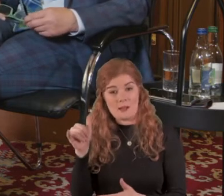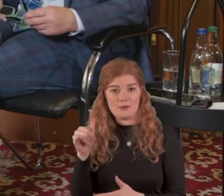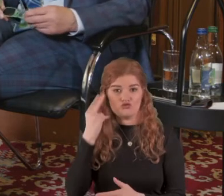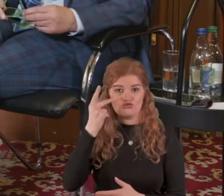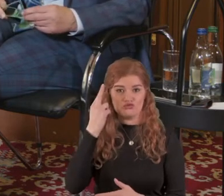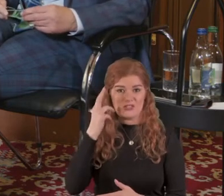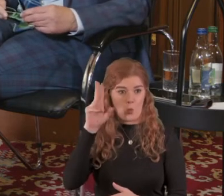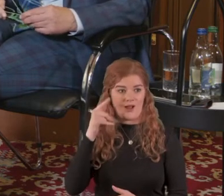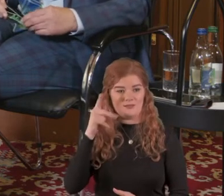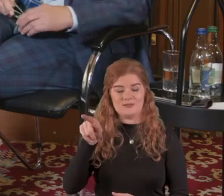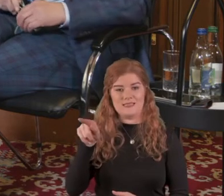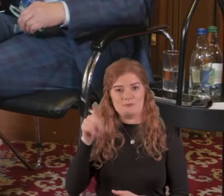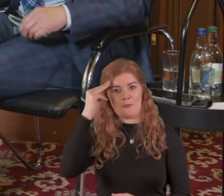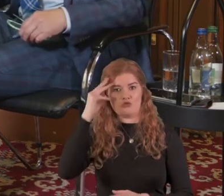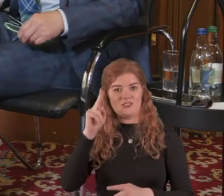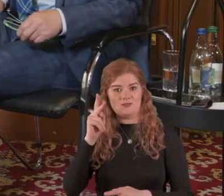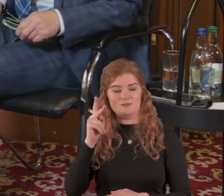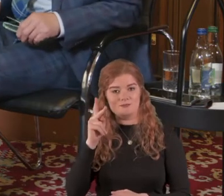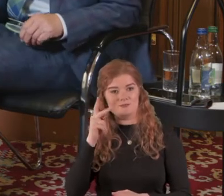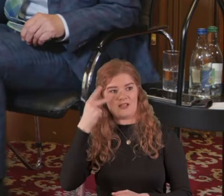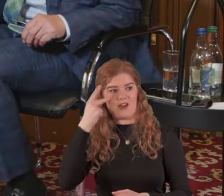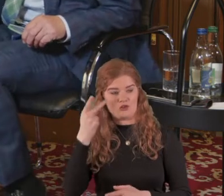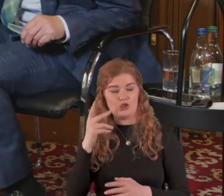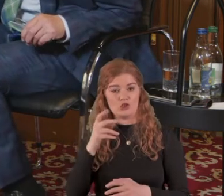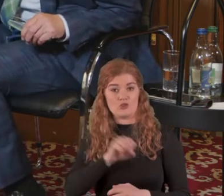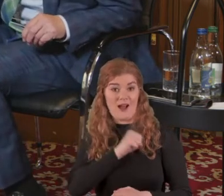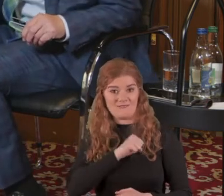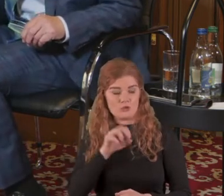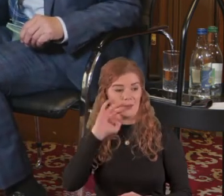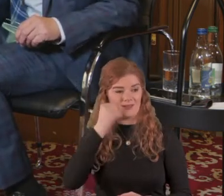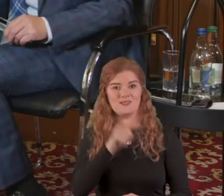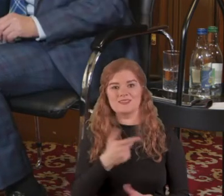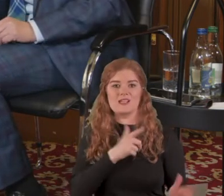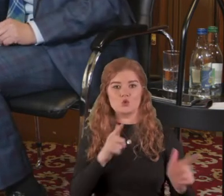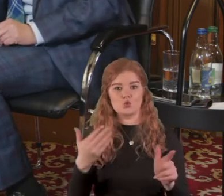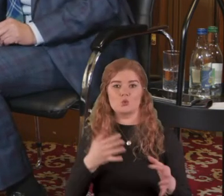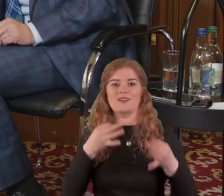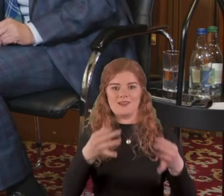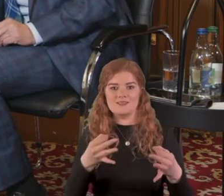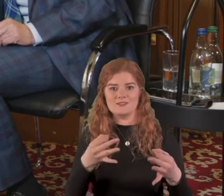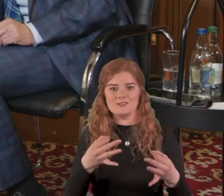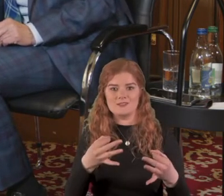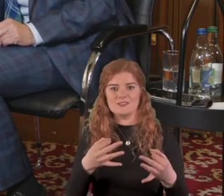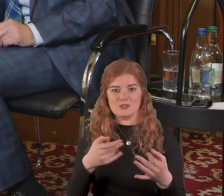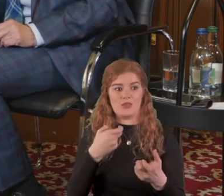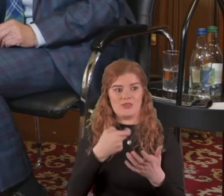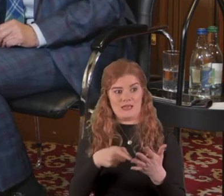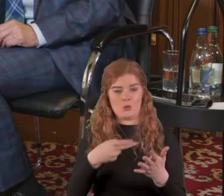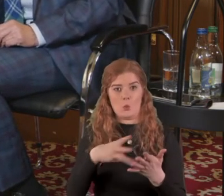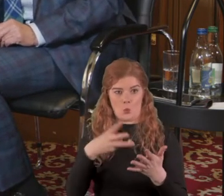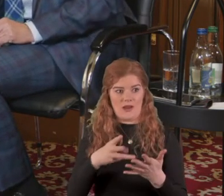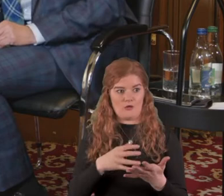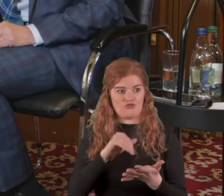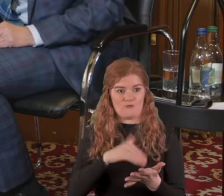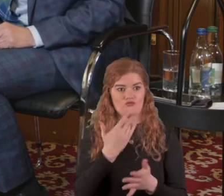survives is that his execution was delayed, and by the time they would have got round to it, the British had changed their